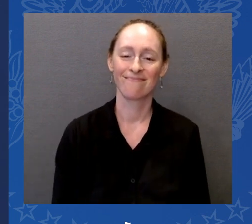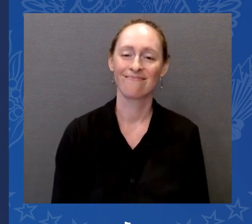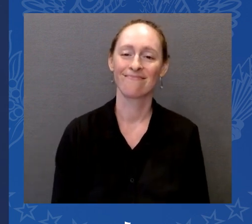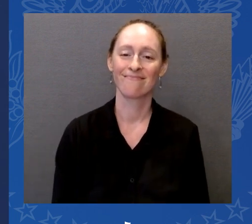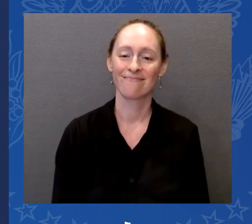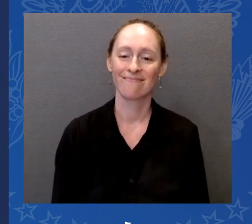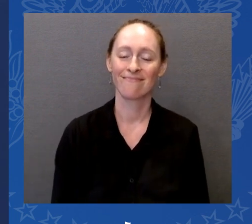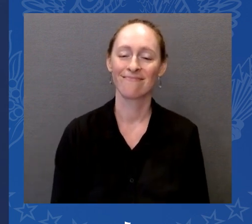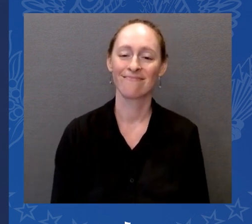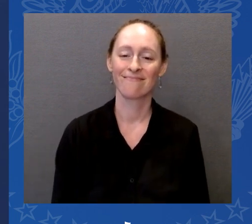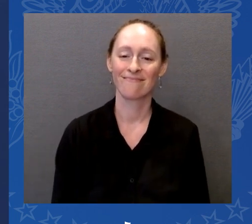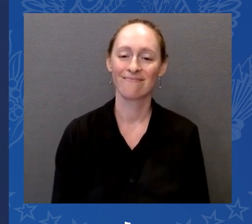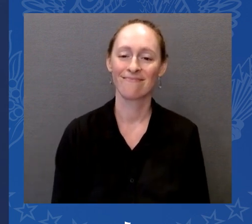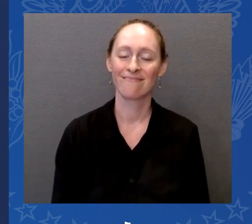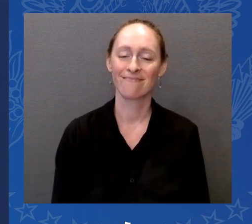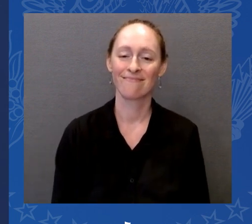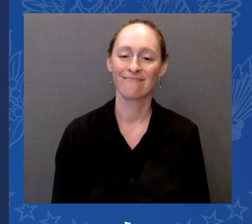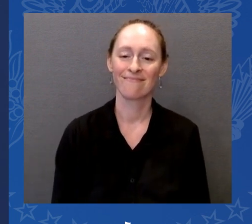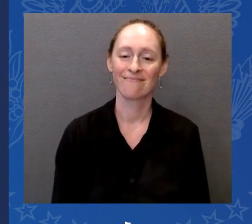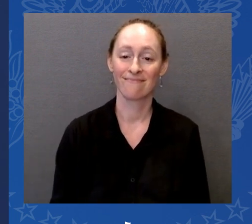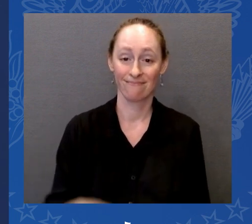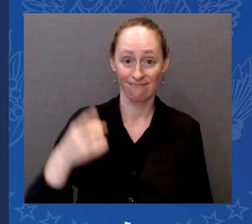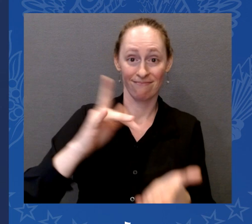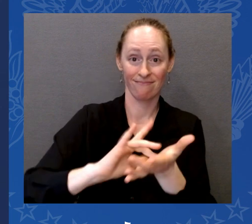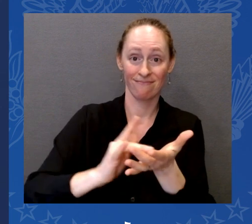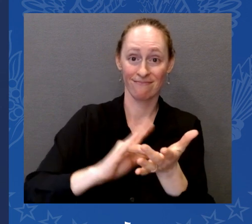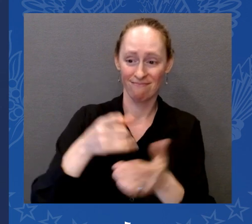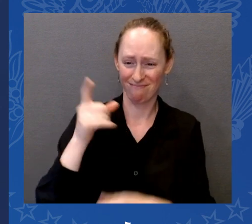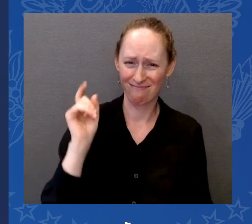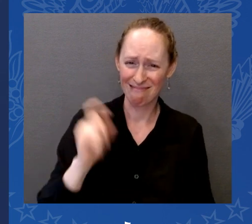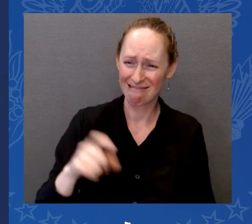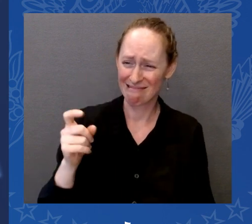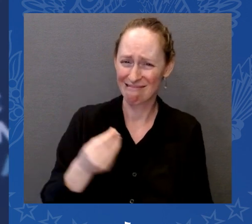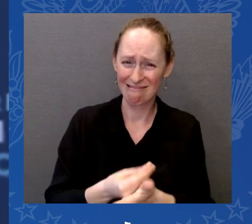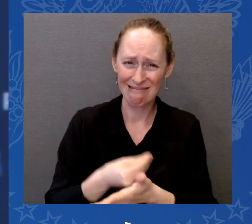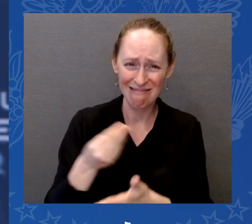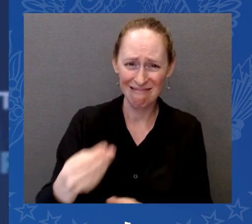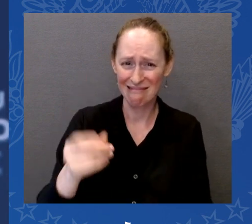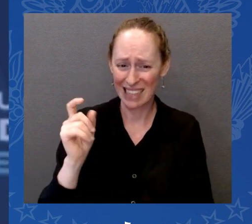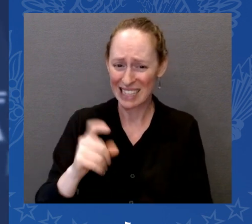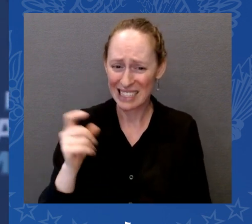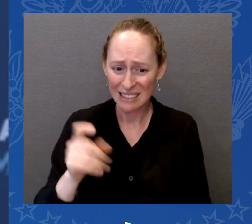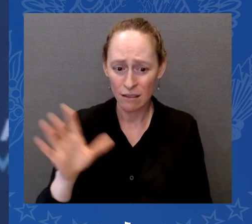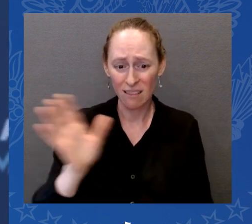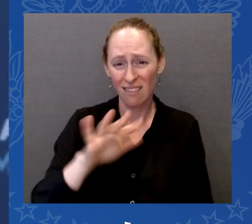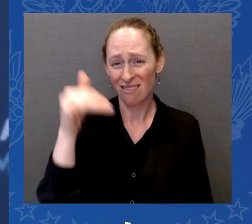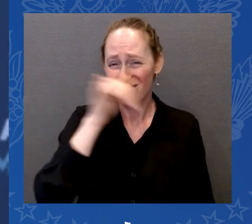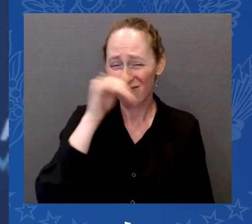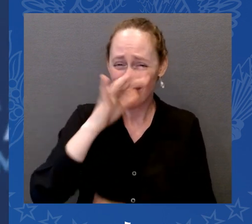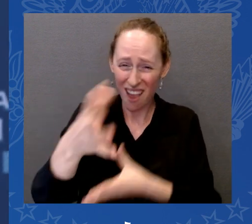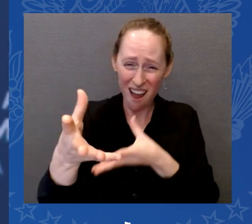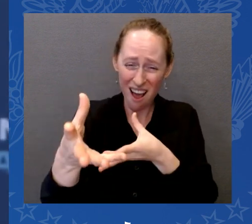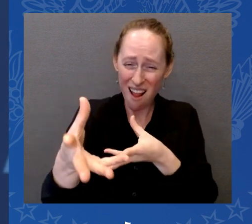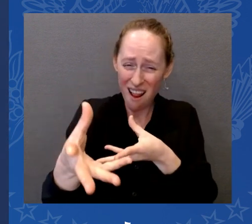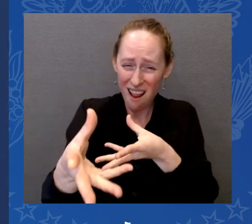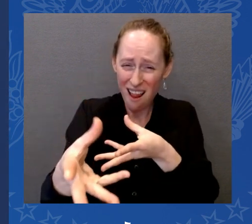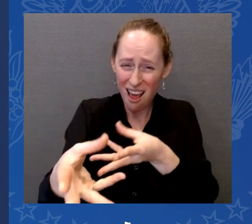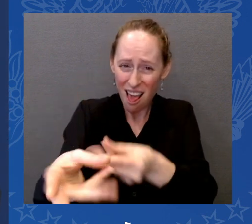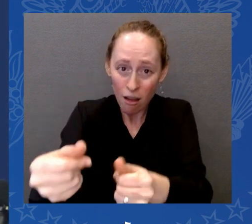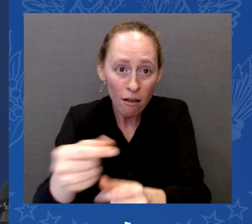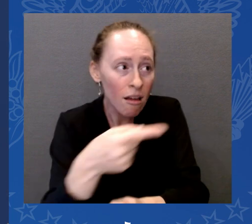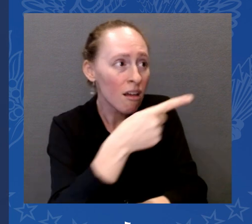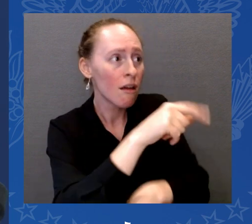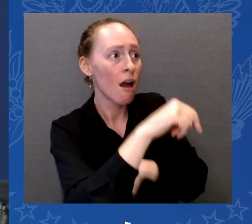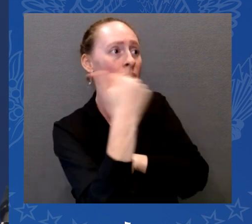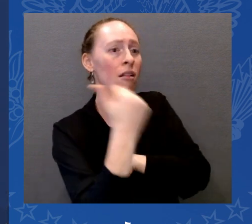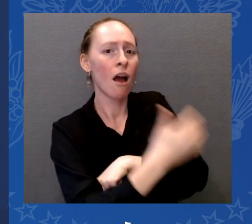of anywhere in the world. And I'm talking the exact same prescription made by the exact same